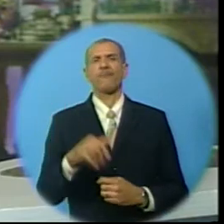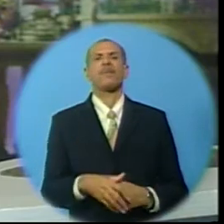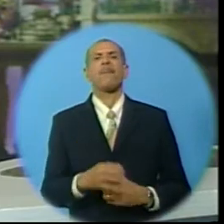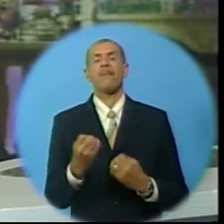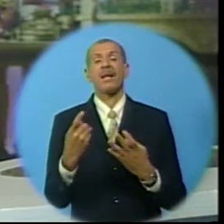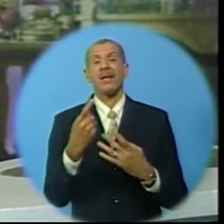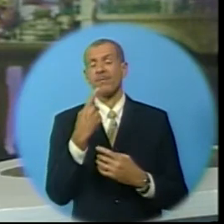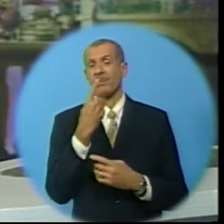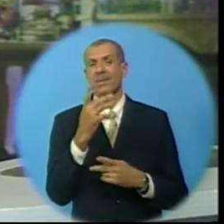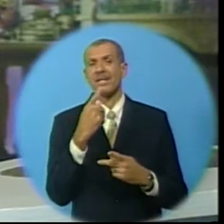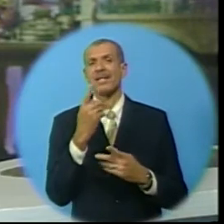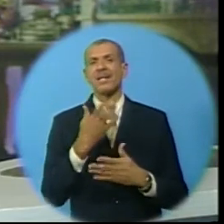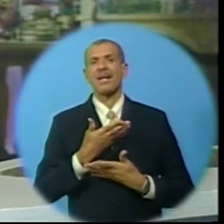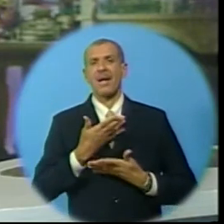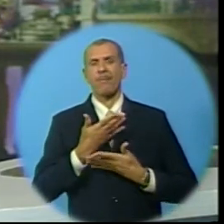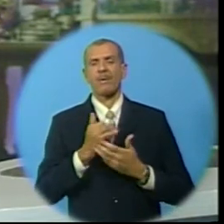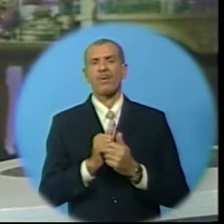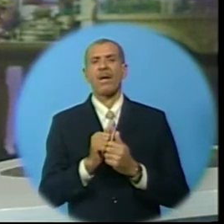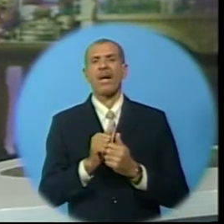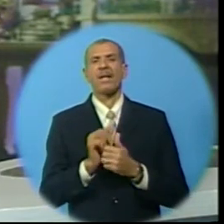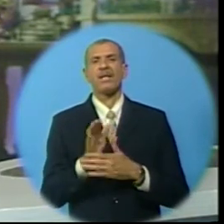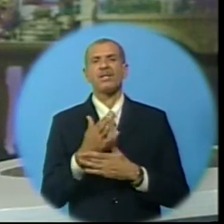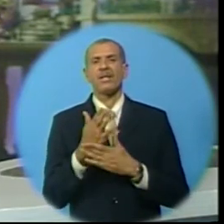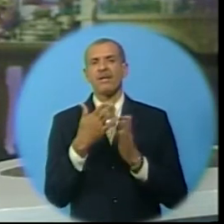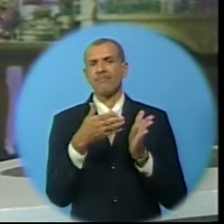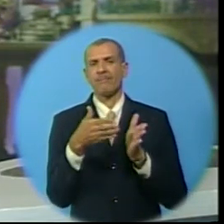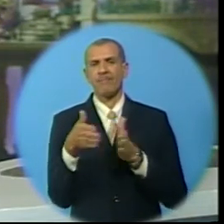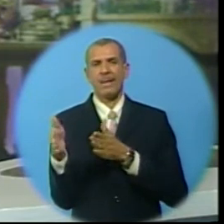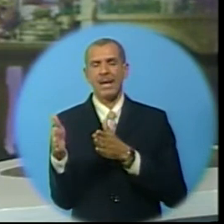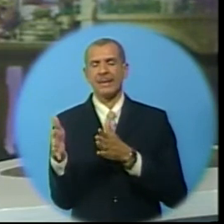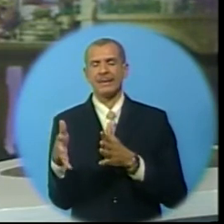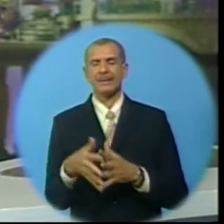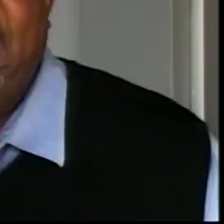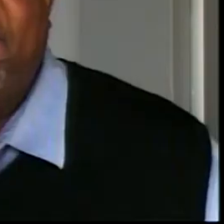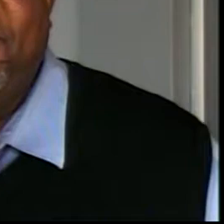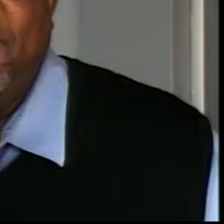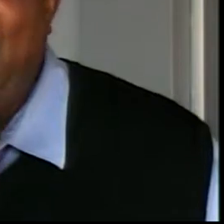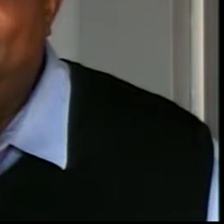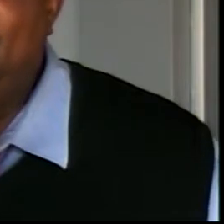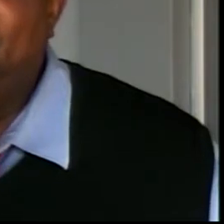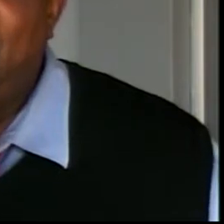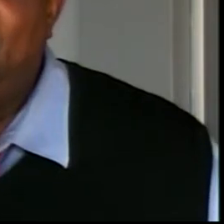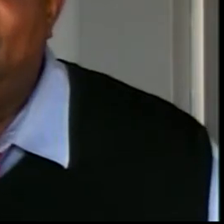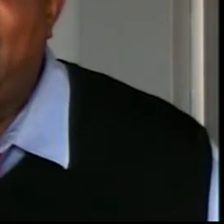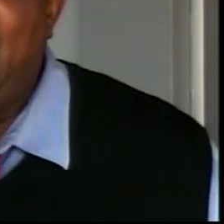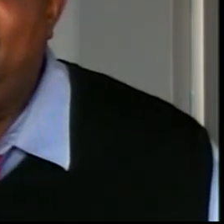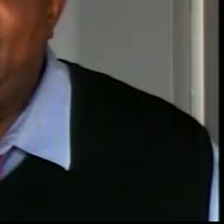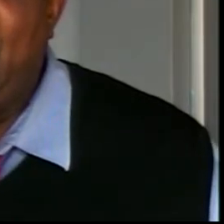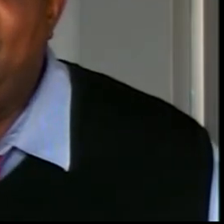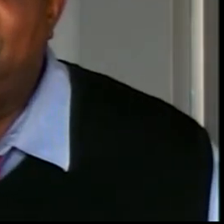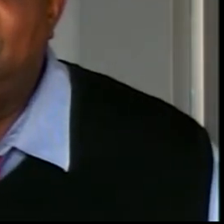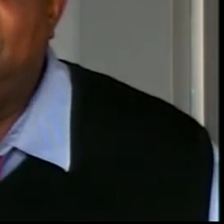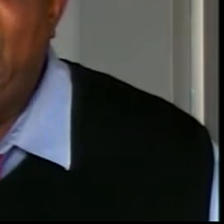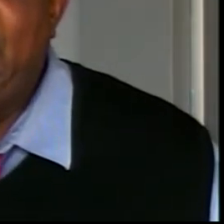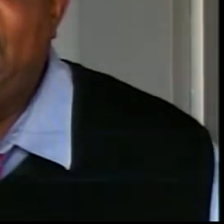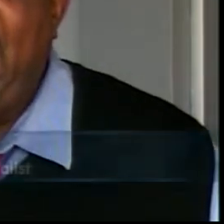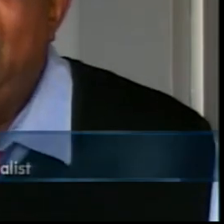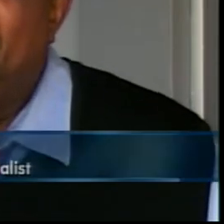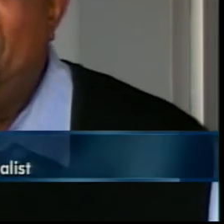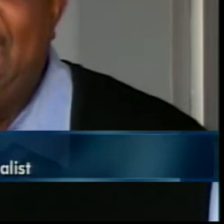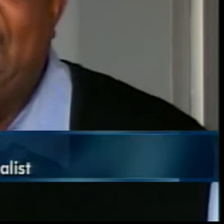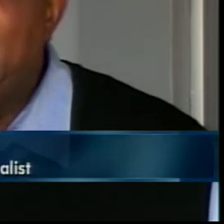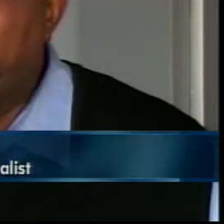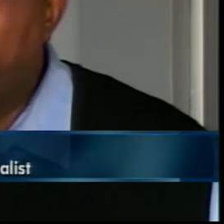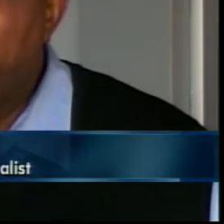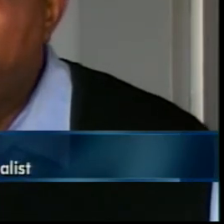are happy, and some of them shared their plans. I'm feeling happy, really, really happy. I had